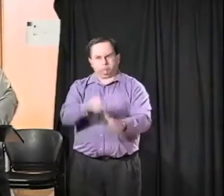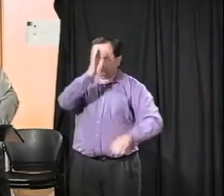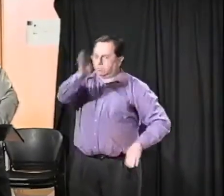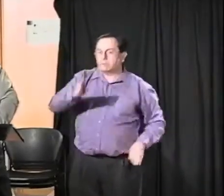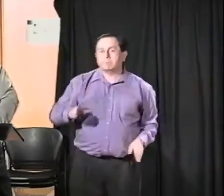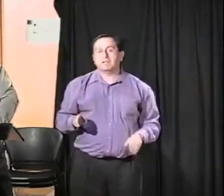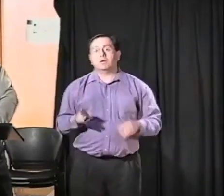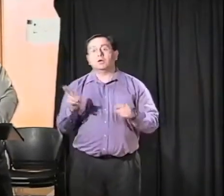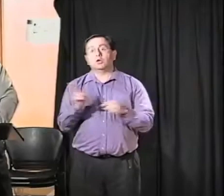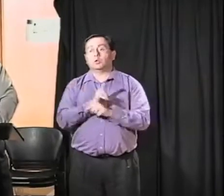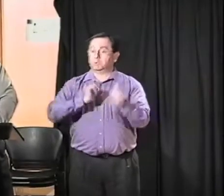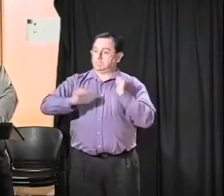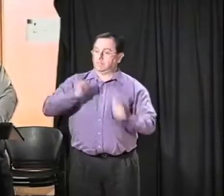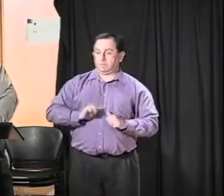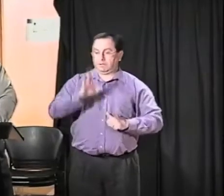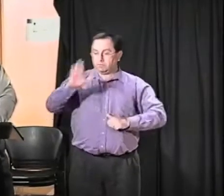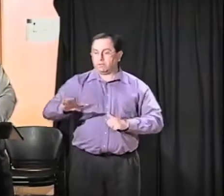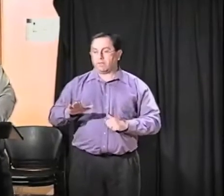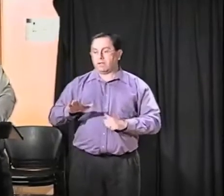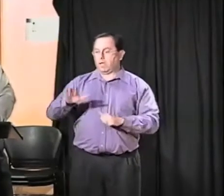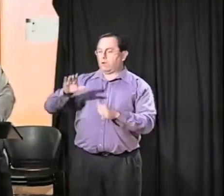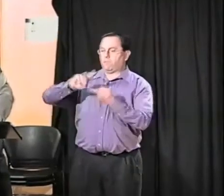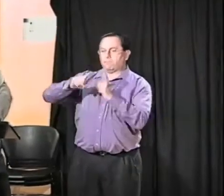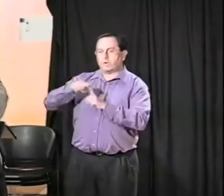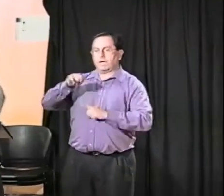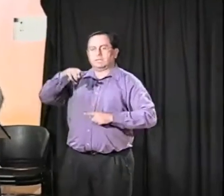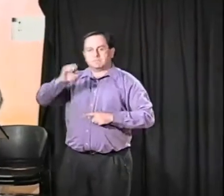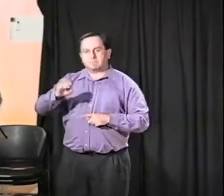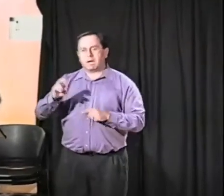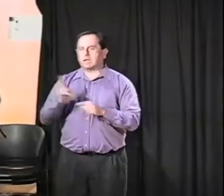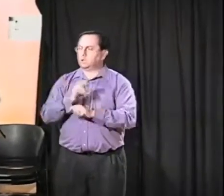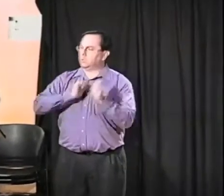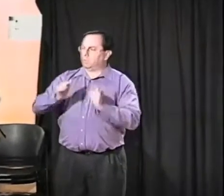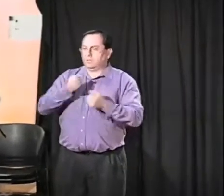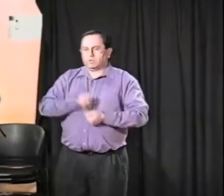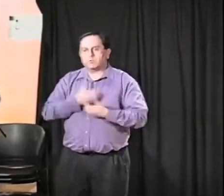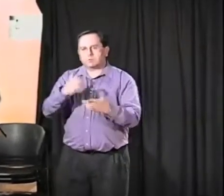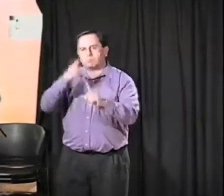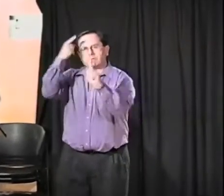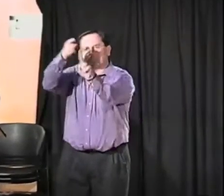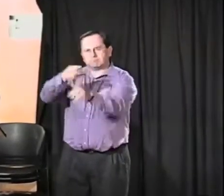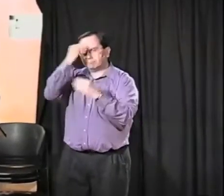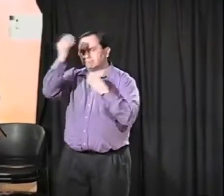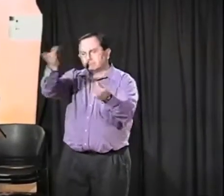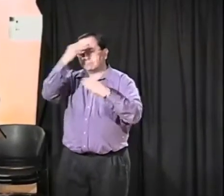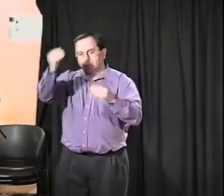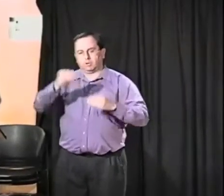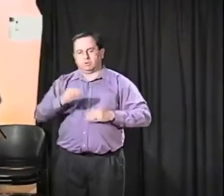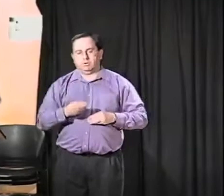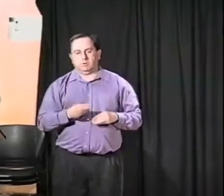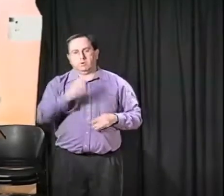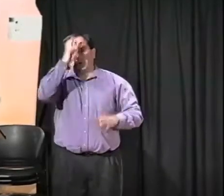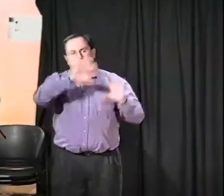the context of theater, the company works with communities, helping them express their message. The creative team,